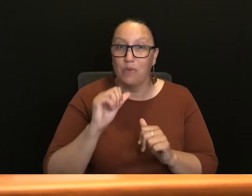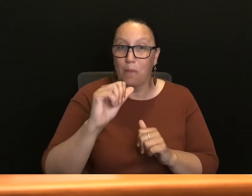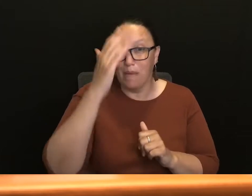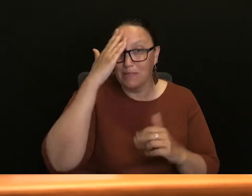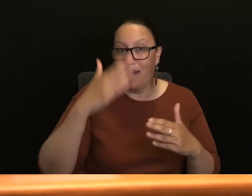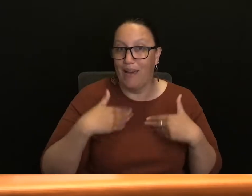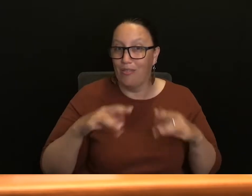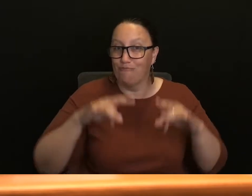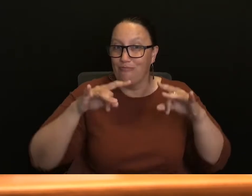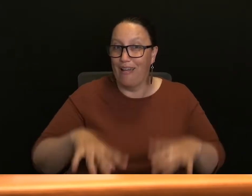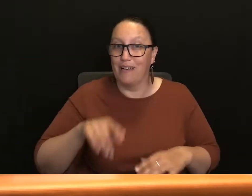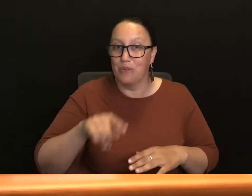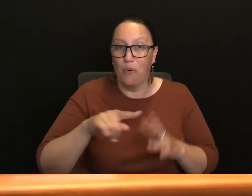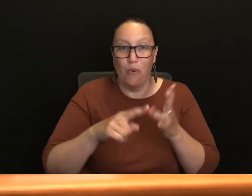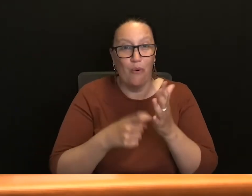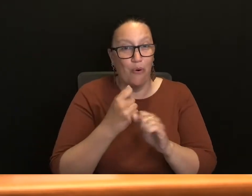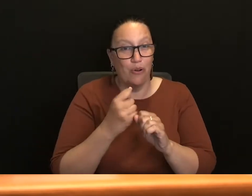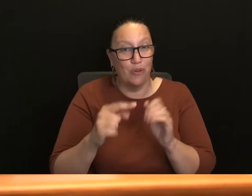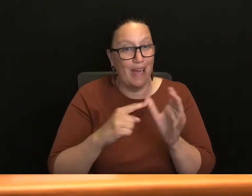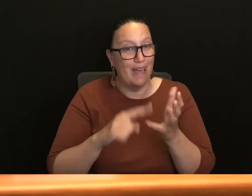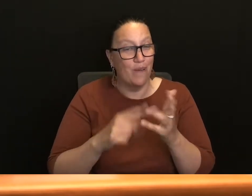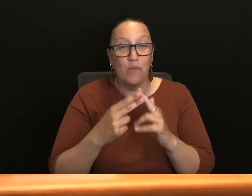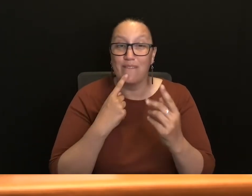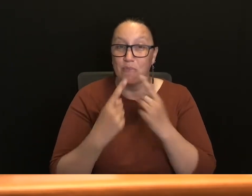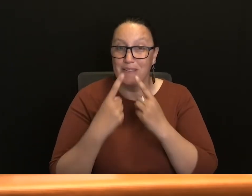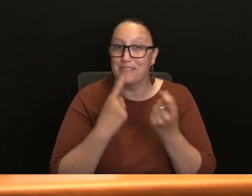for information and supports. Thanks for